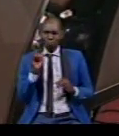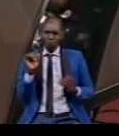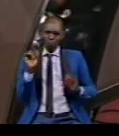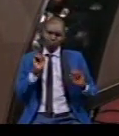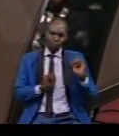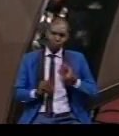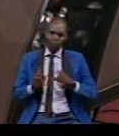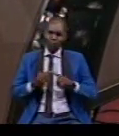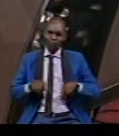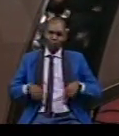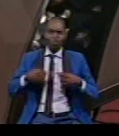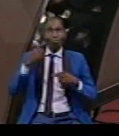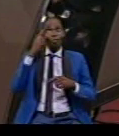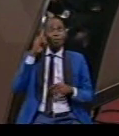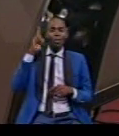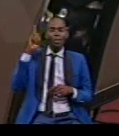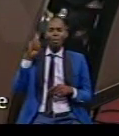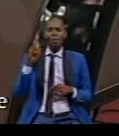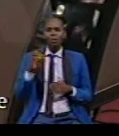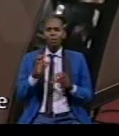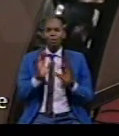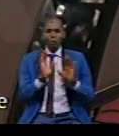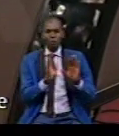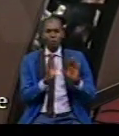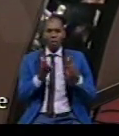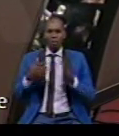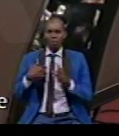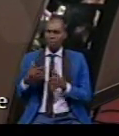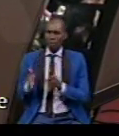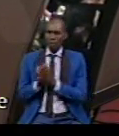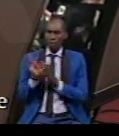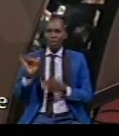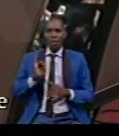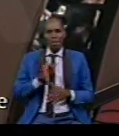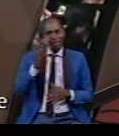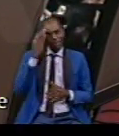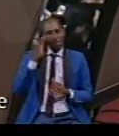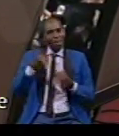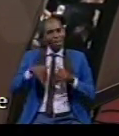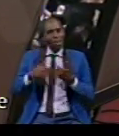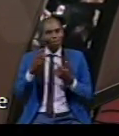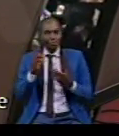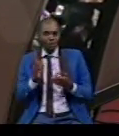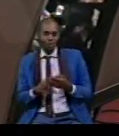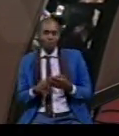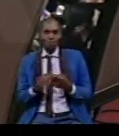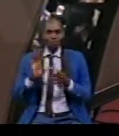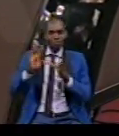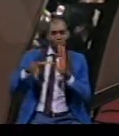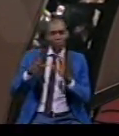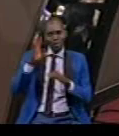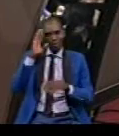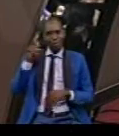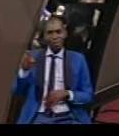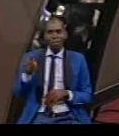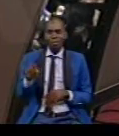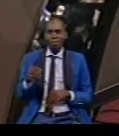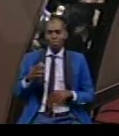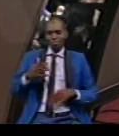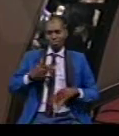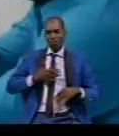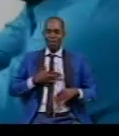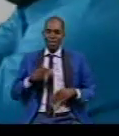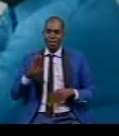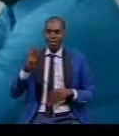went forth and saw a great multitude, and he was moved with